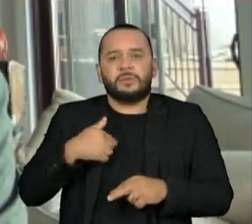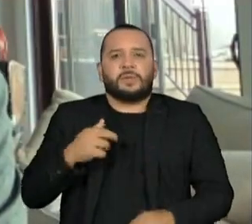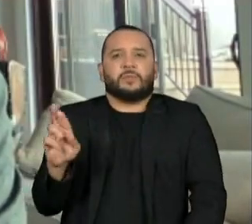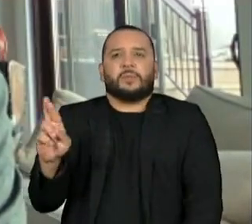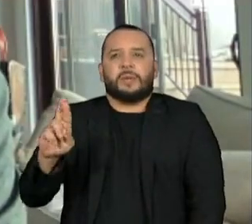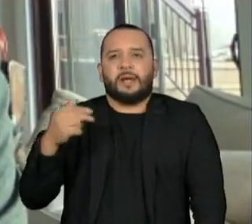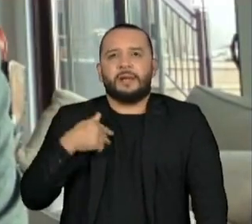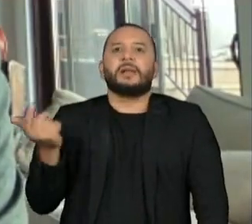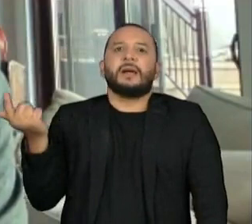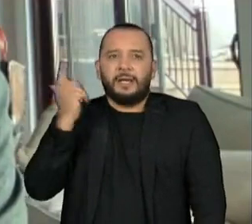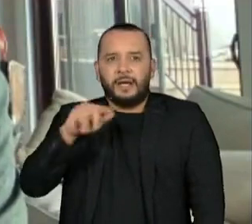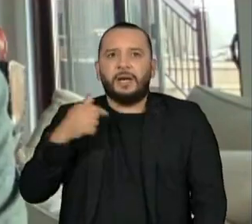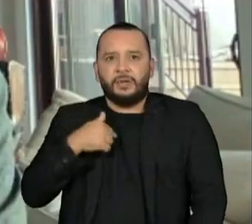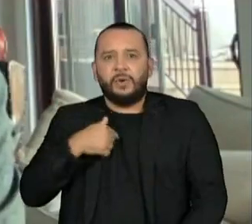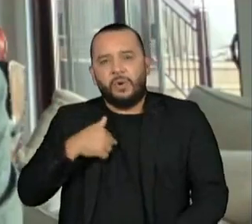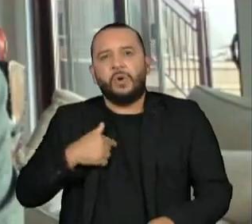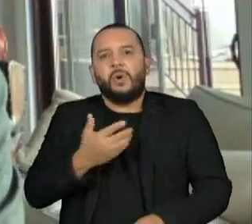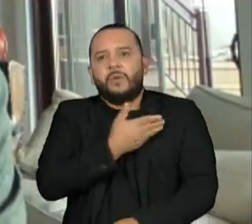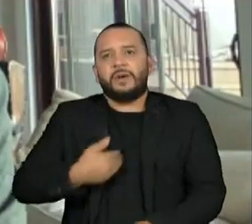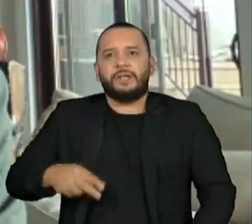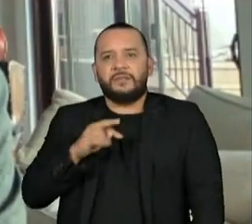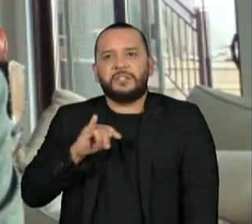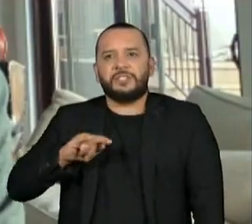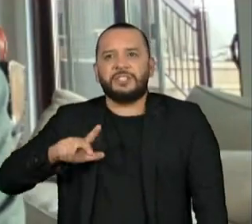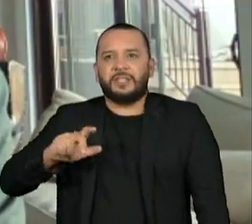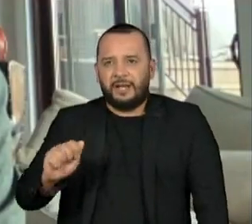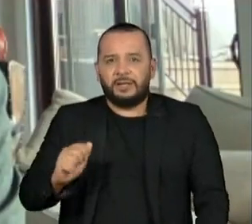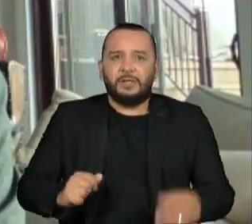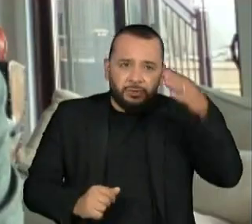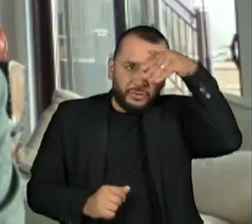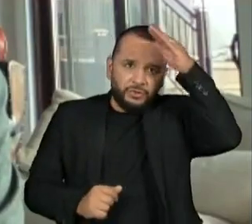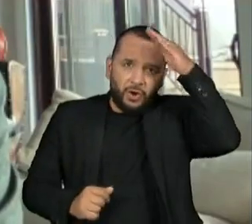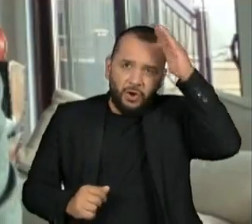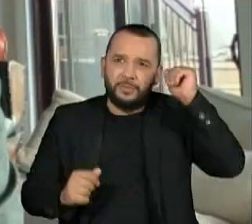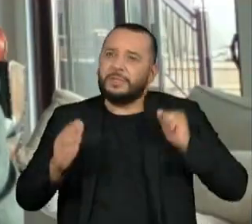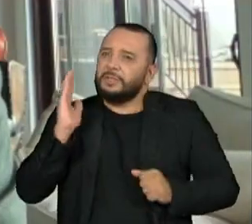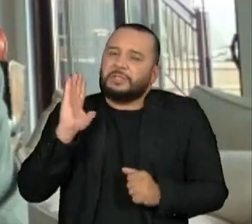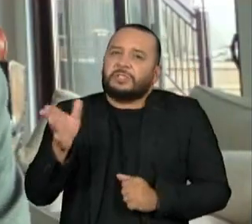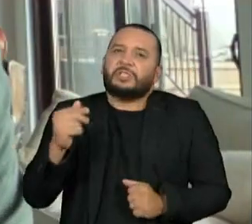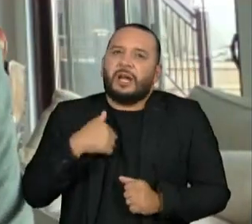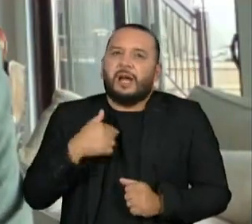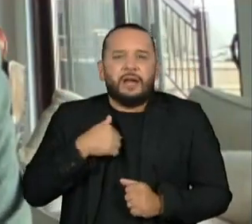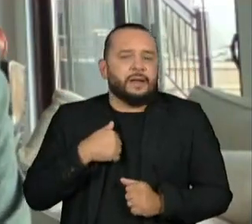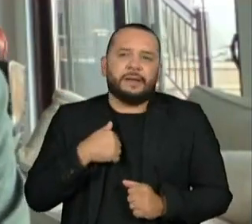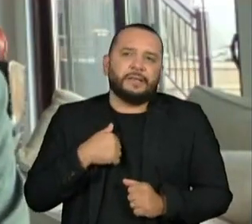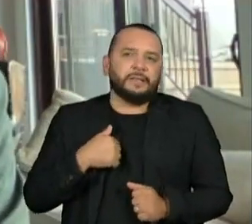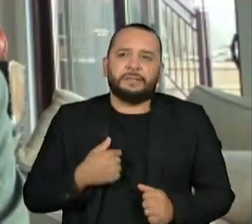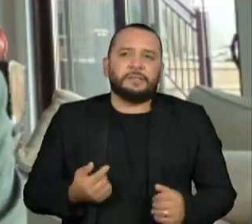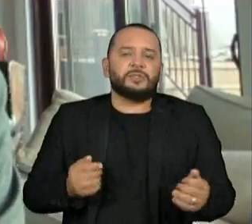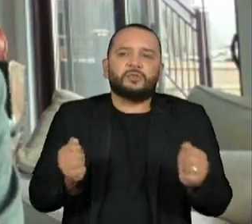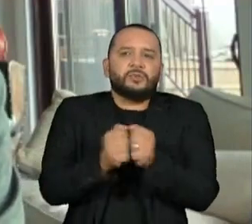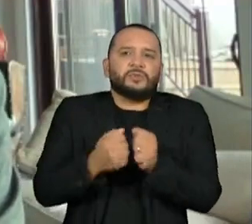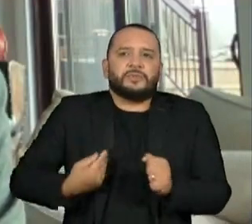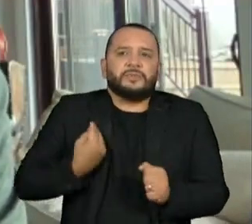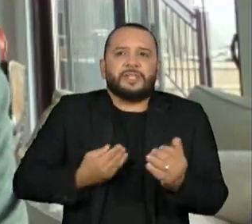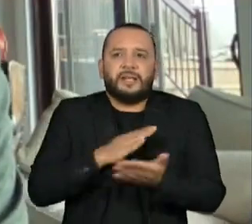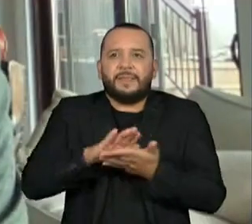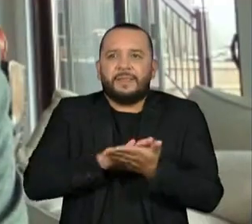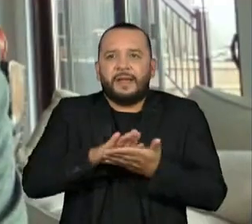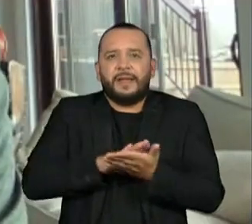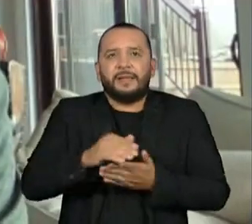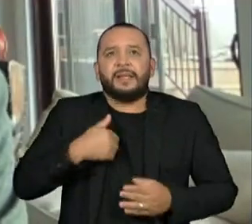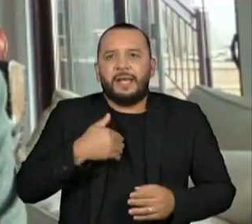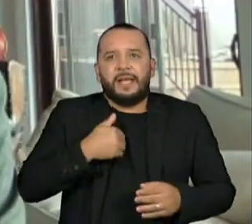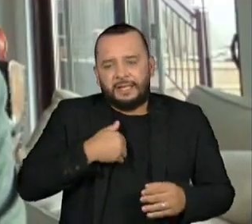governorship of Virginia. Now, Donald Trump, in many ways, is absent from our lives because he was canceled from